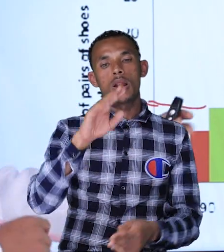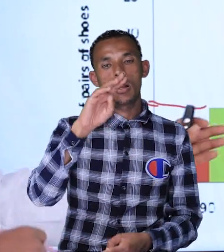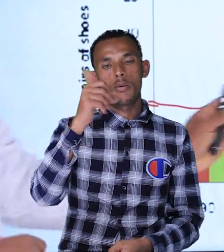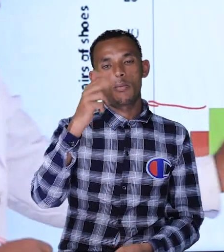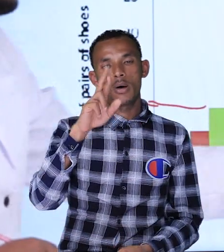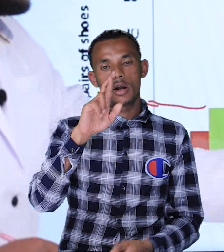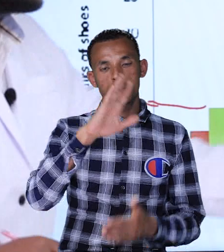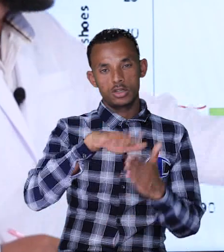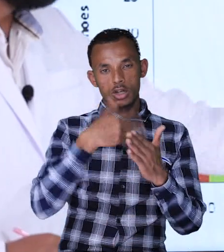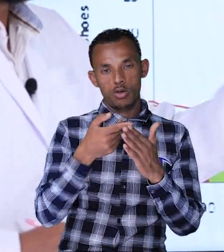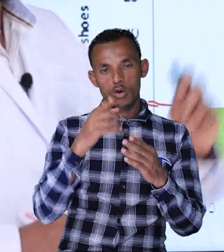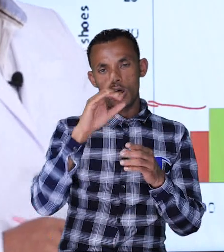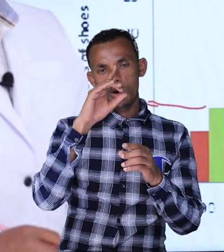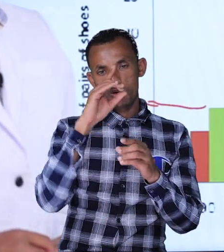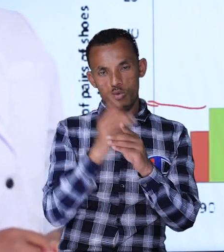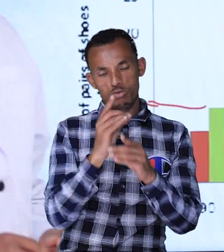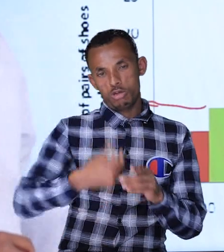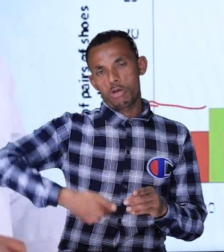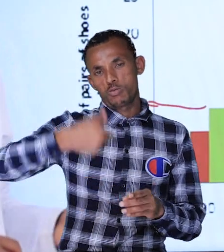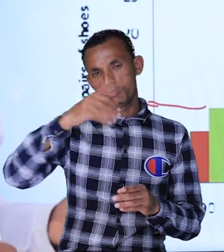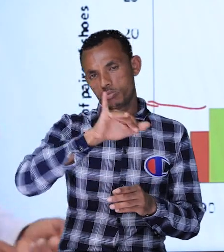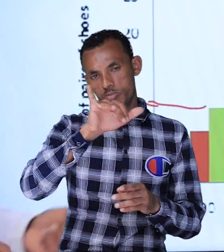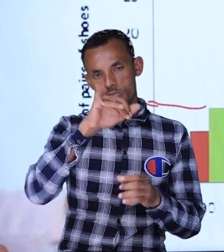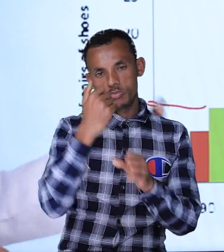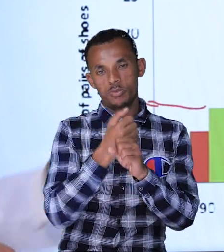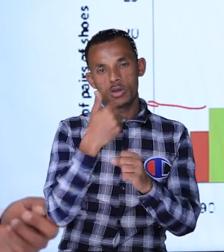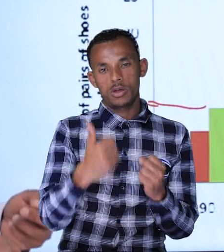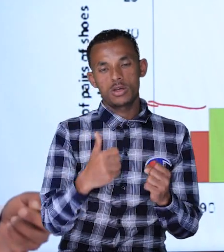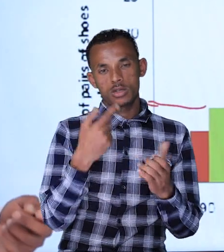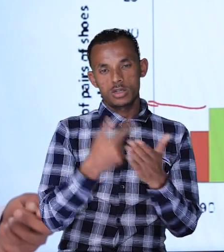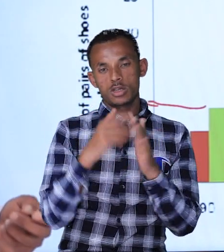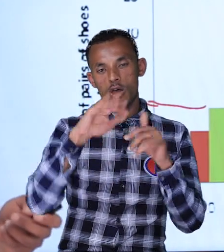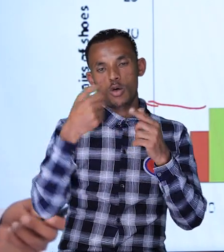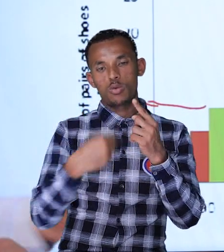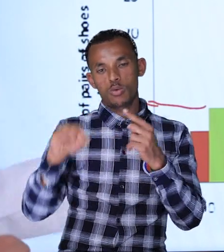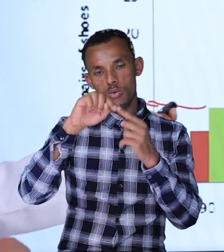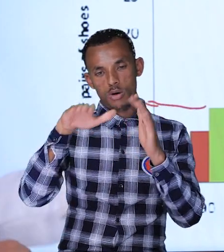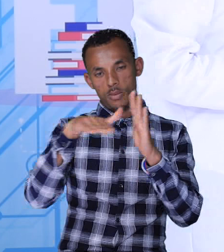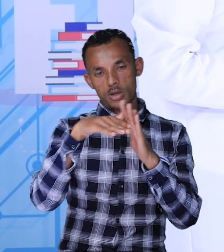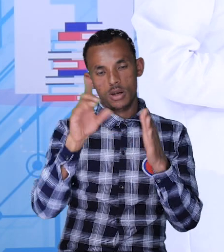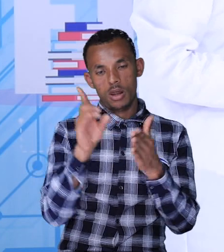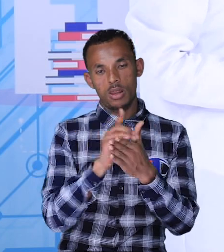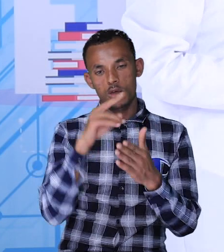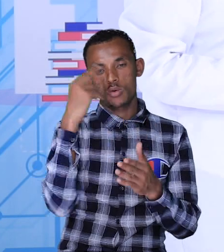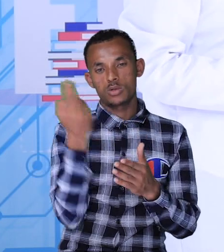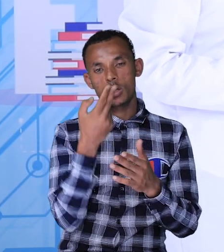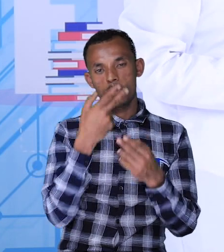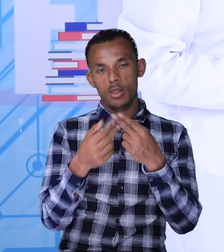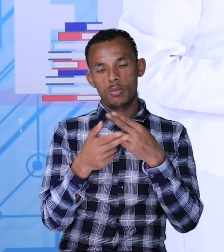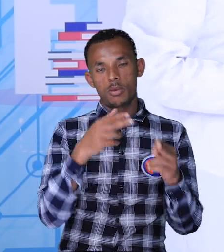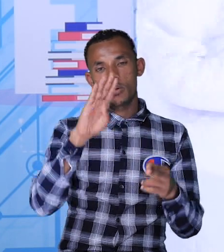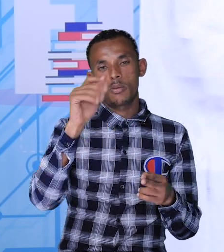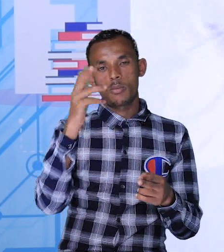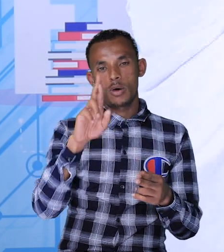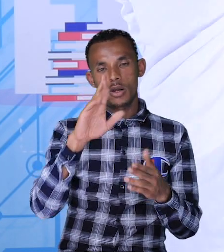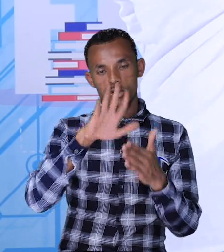chart. By the way, you can do the same for other parts. So this how to represent data using multiple bar